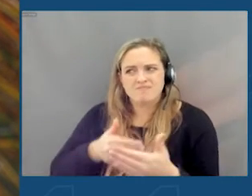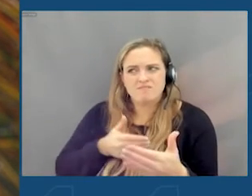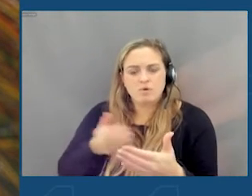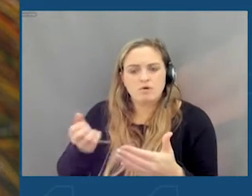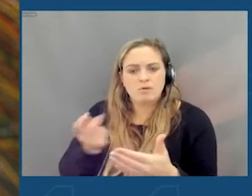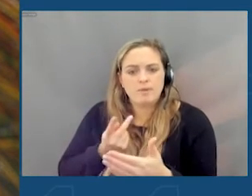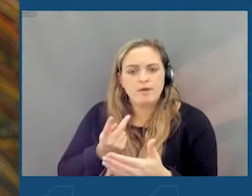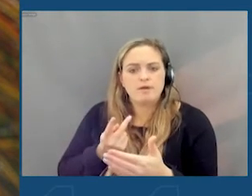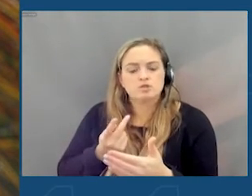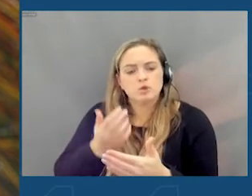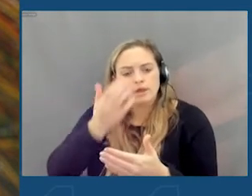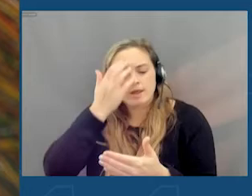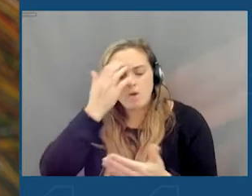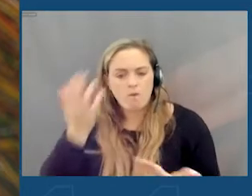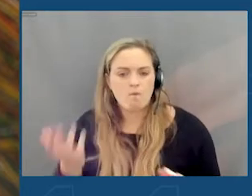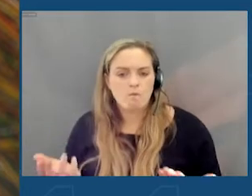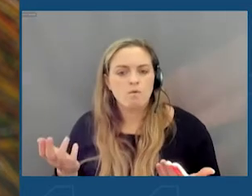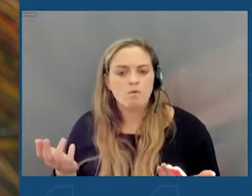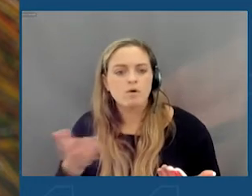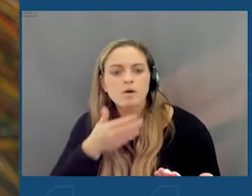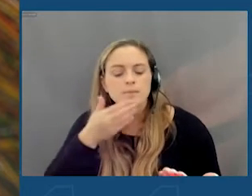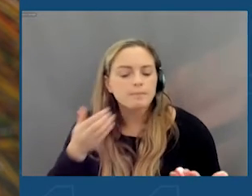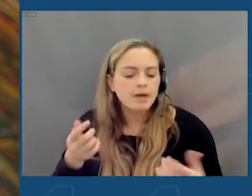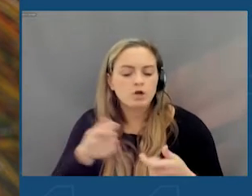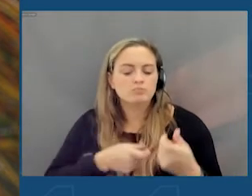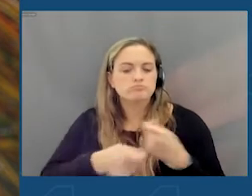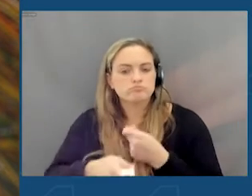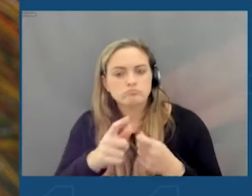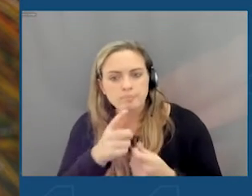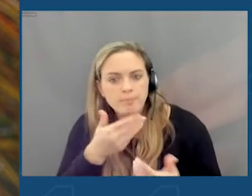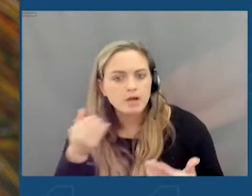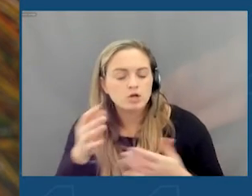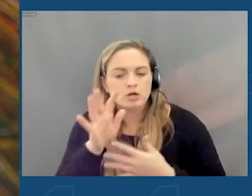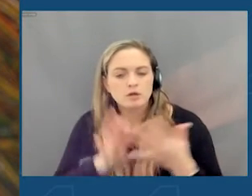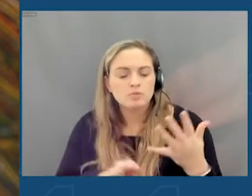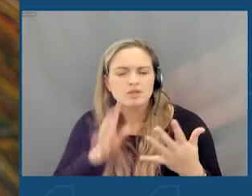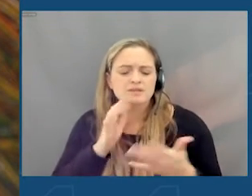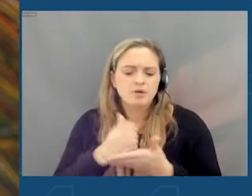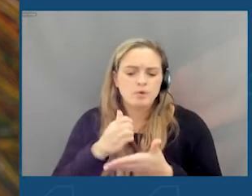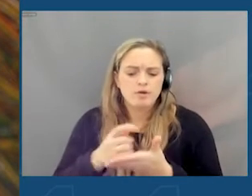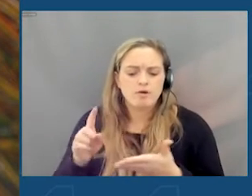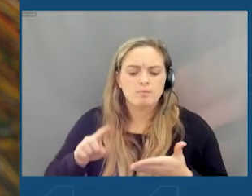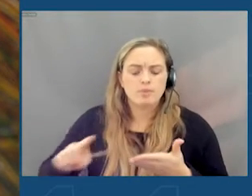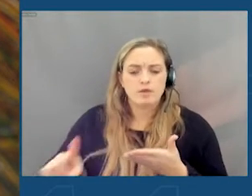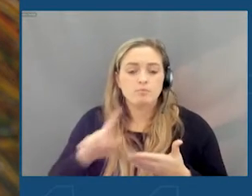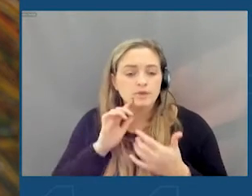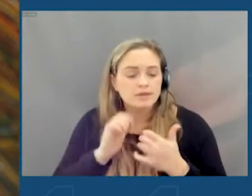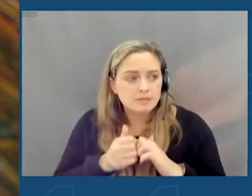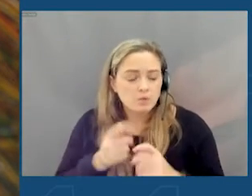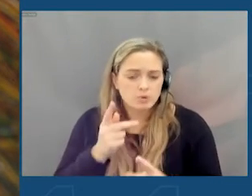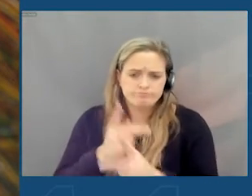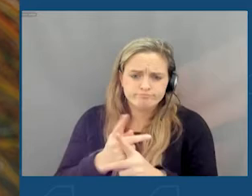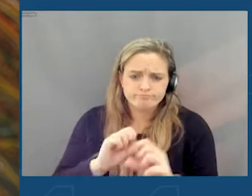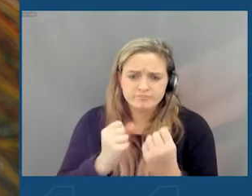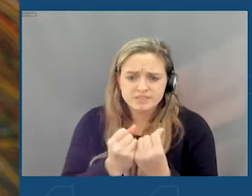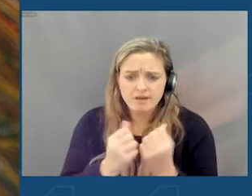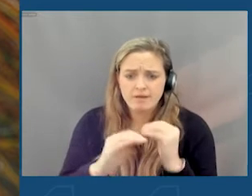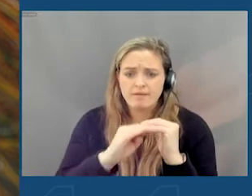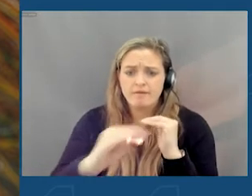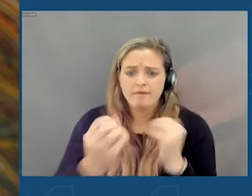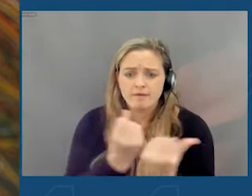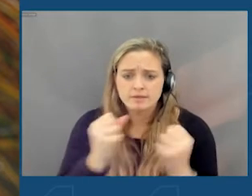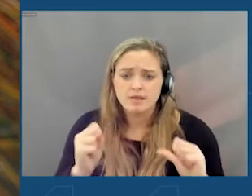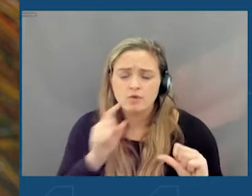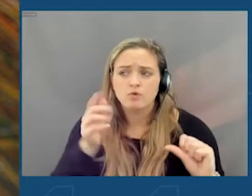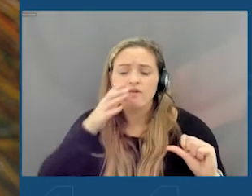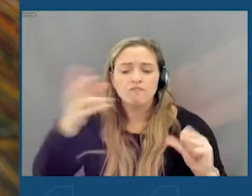they know there's a better alternative. That's how we help them. That's how we keep society safe from future